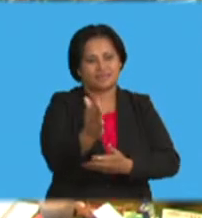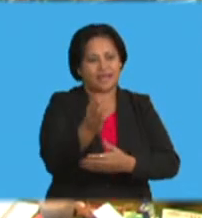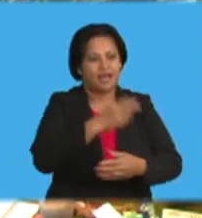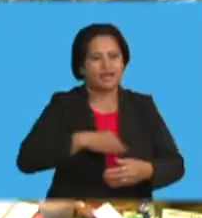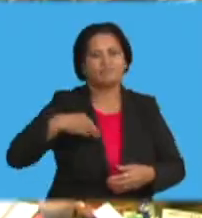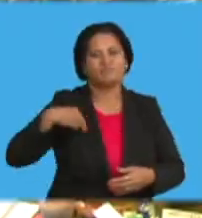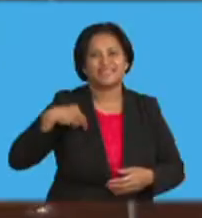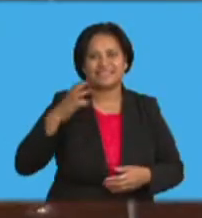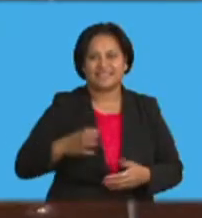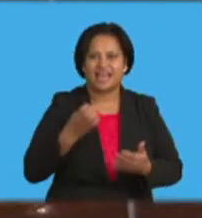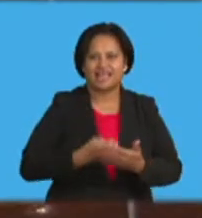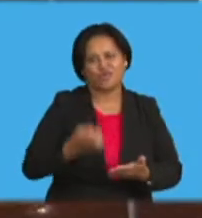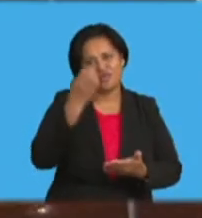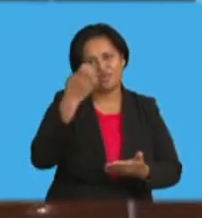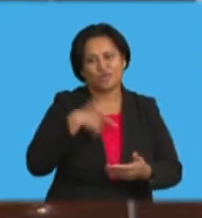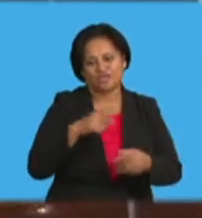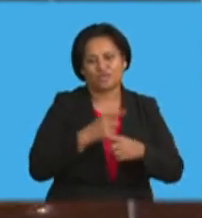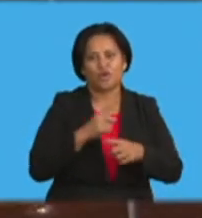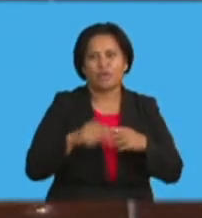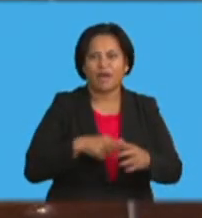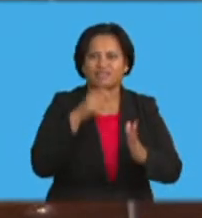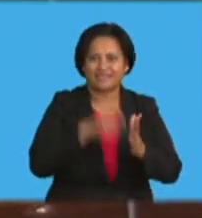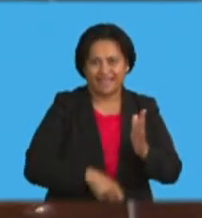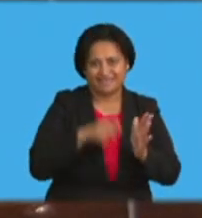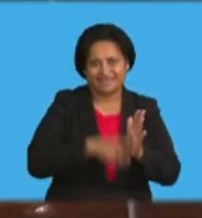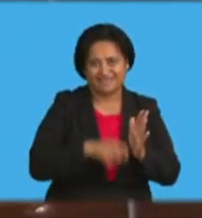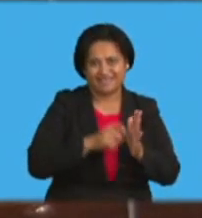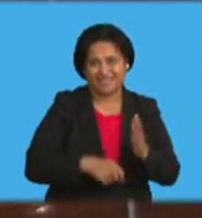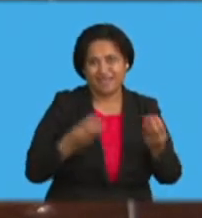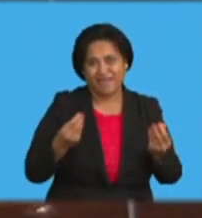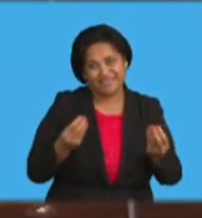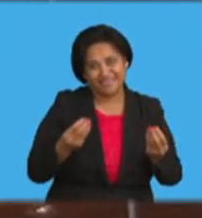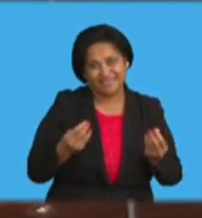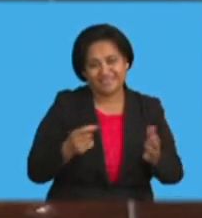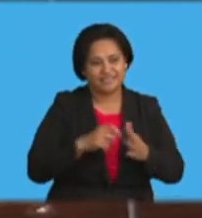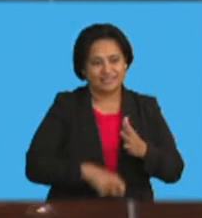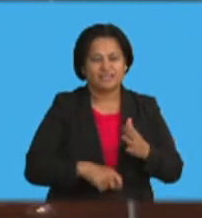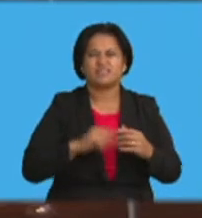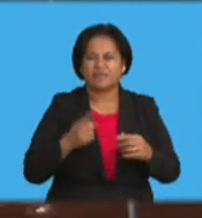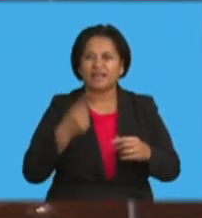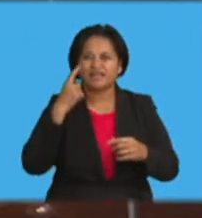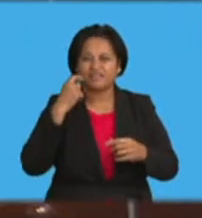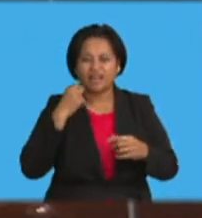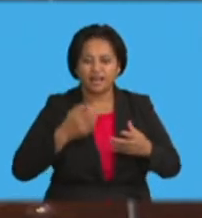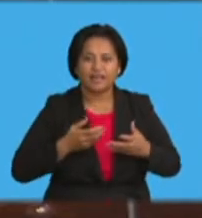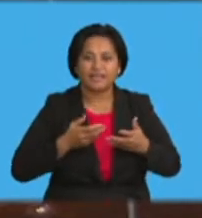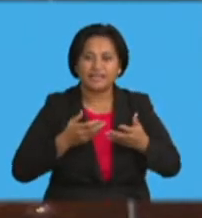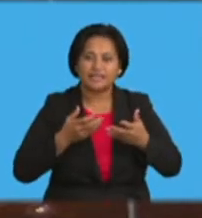Economy because it deals with taxation laws. But I will present to the House